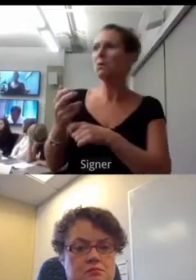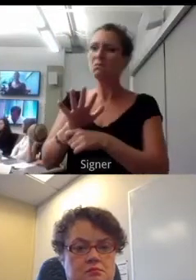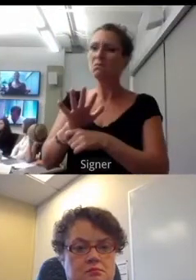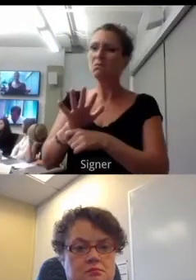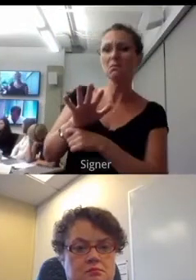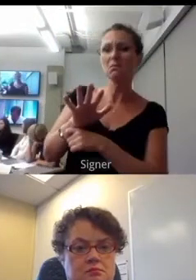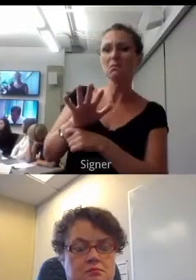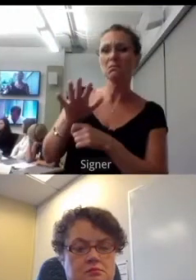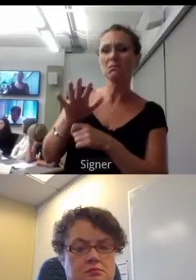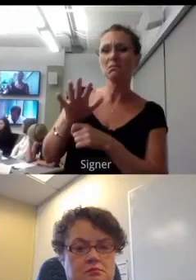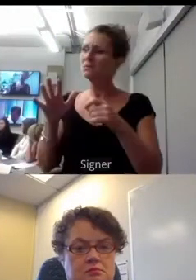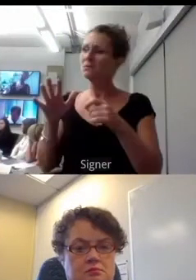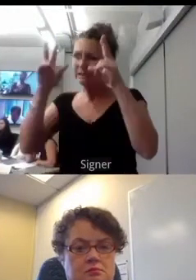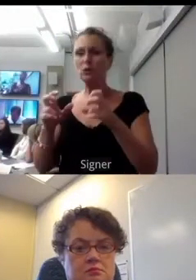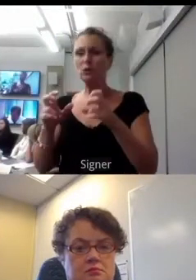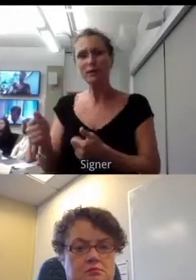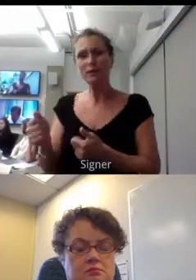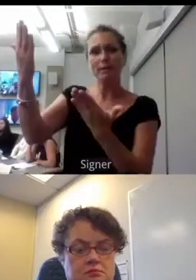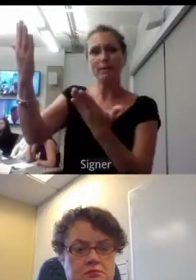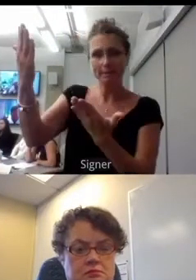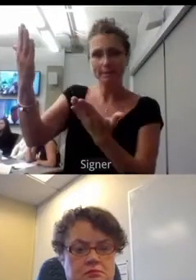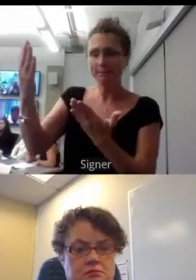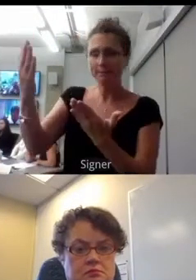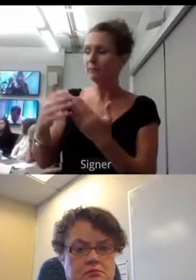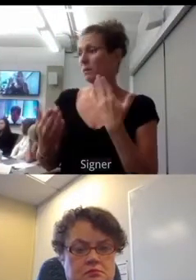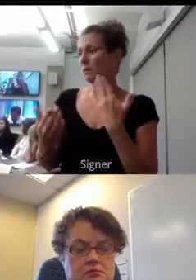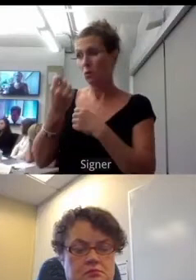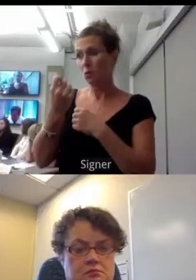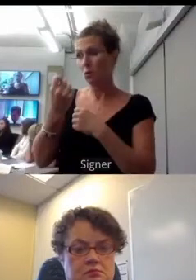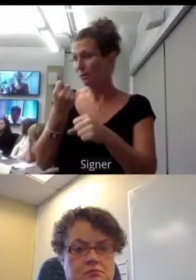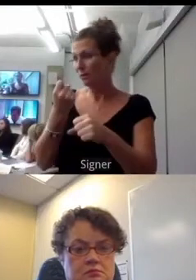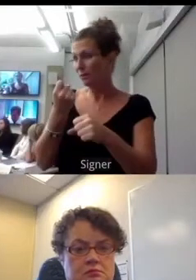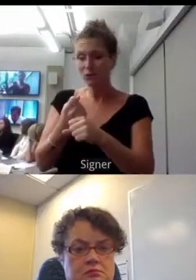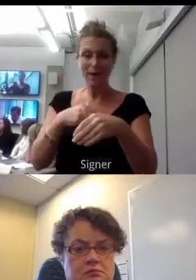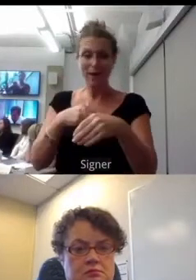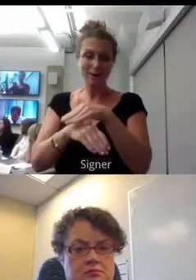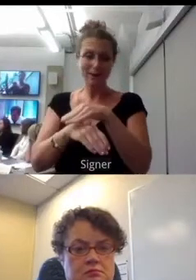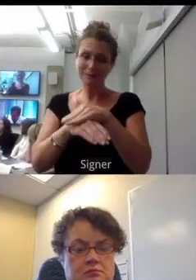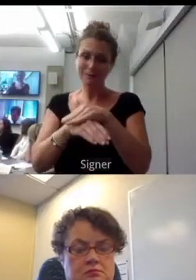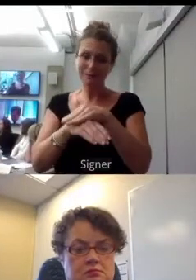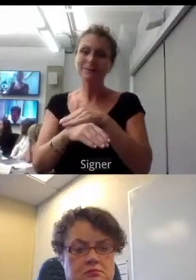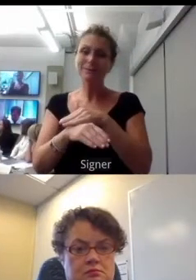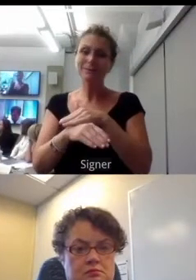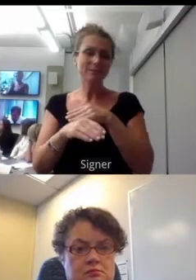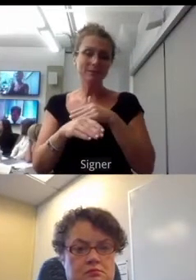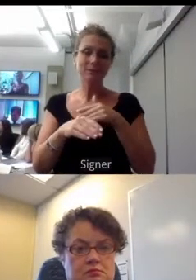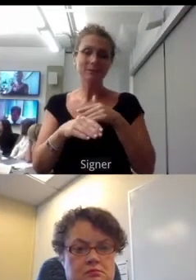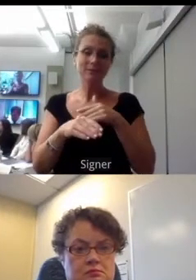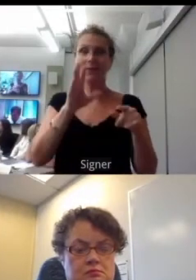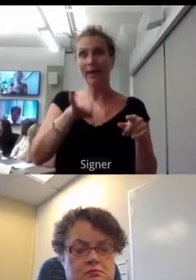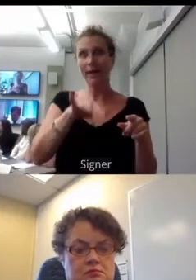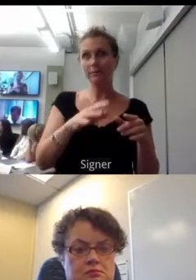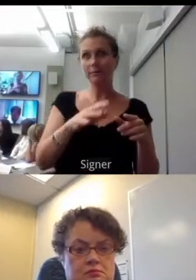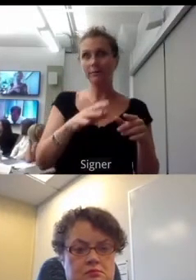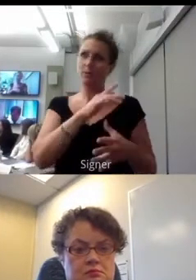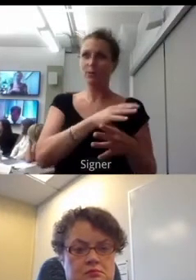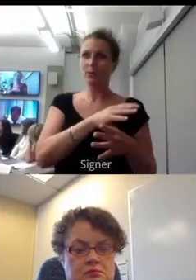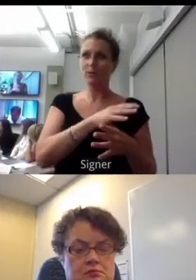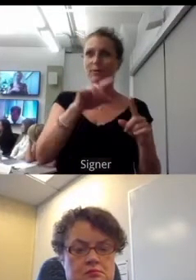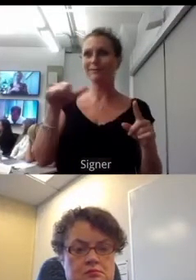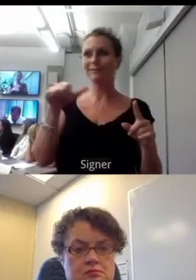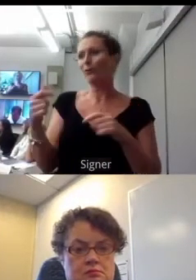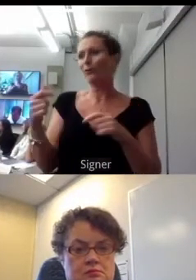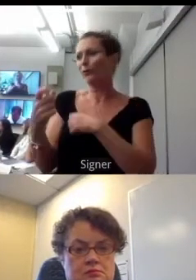year, you know, it may be that accessibility, if you like, is the flavor of the day. Another year, it's environment. Another year. And so how do you keep